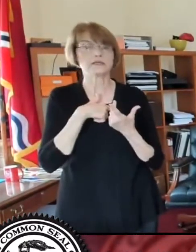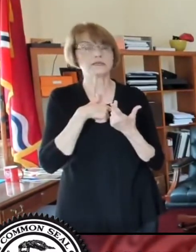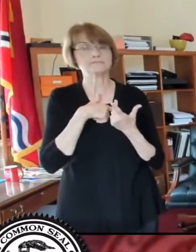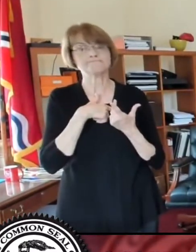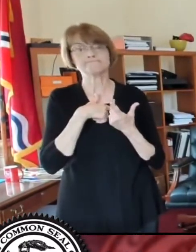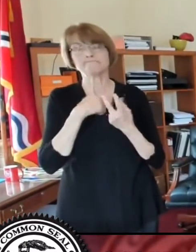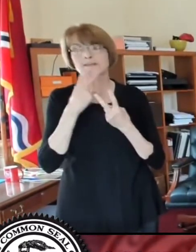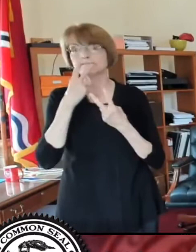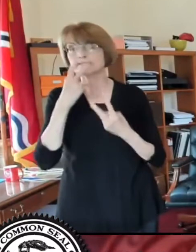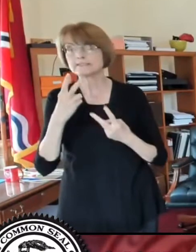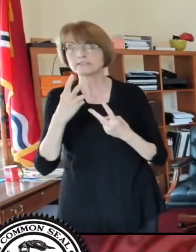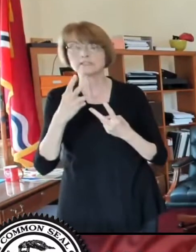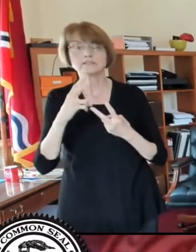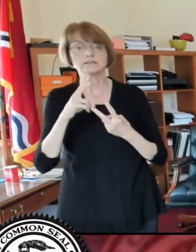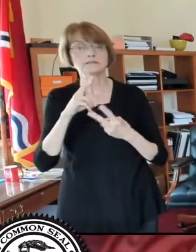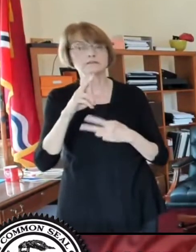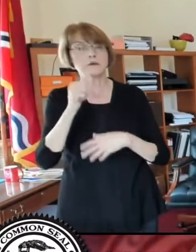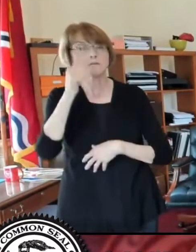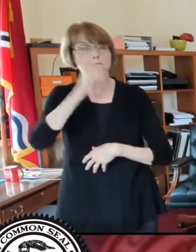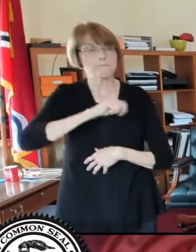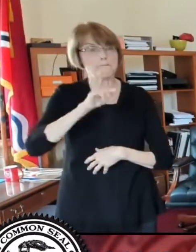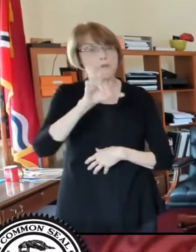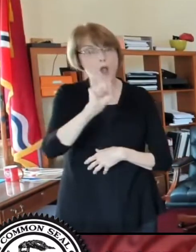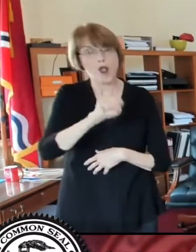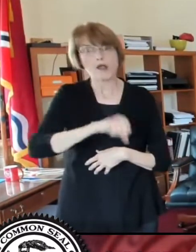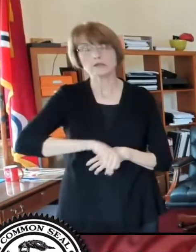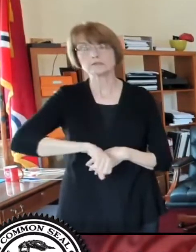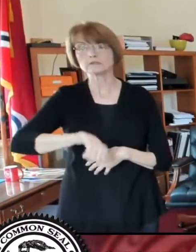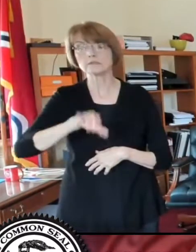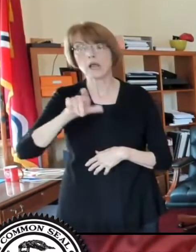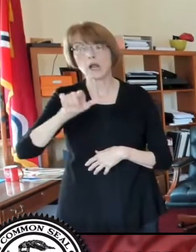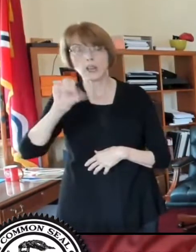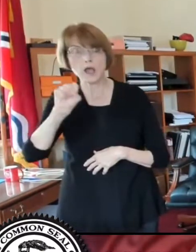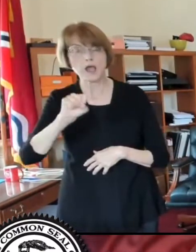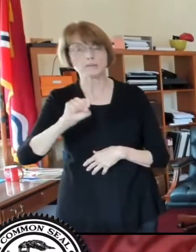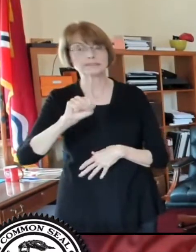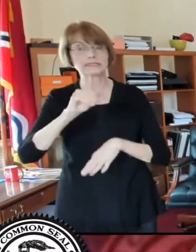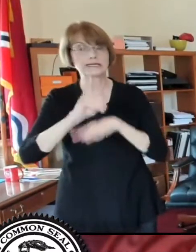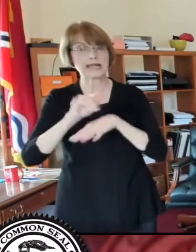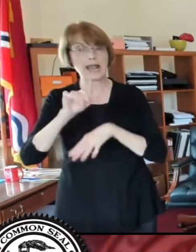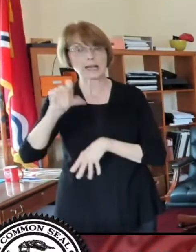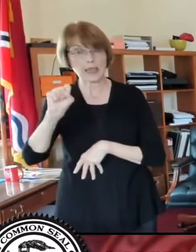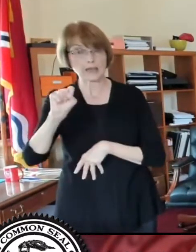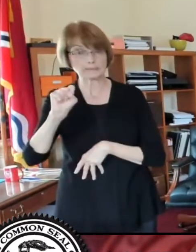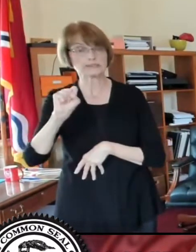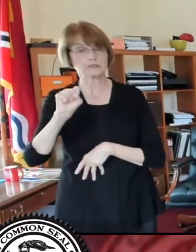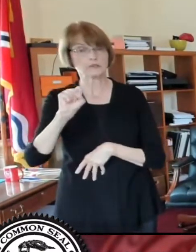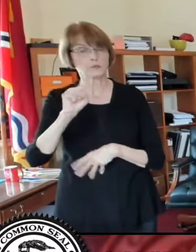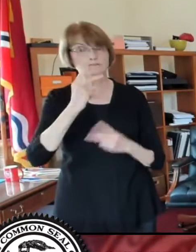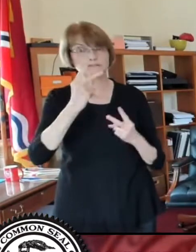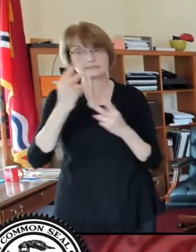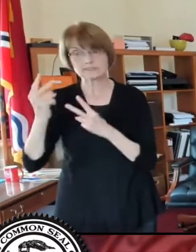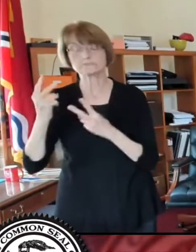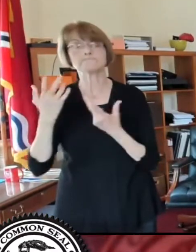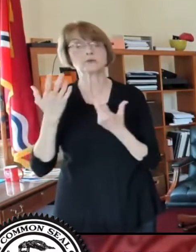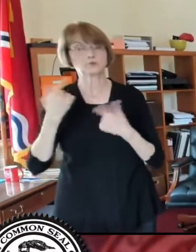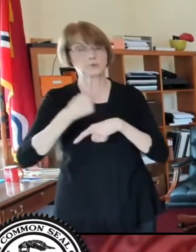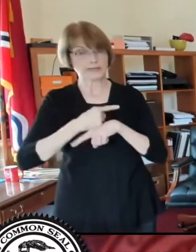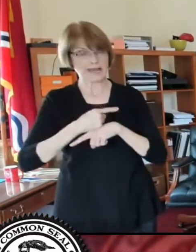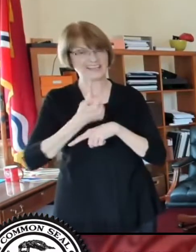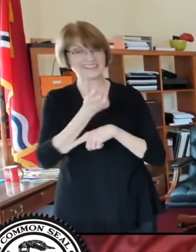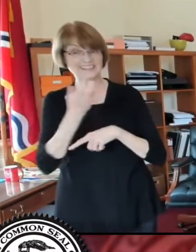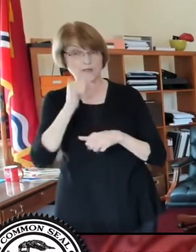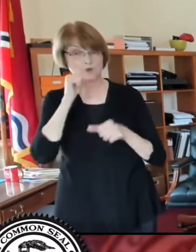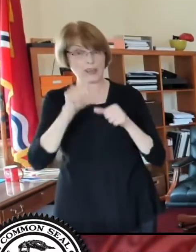clubs, bars, nightclubs, and today we will be sending several letters, will